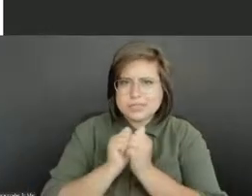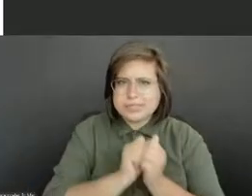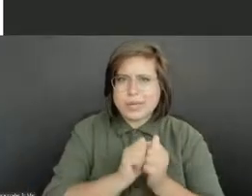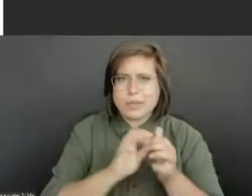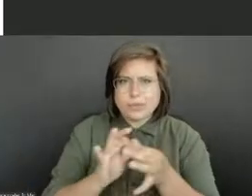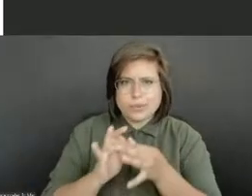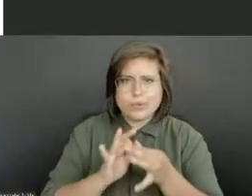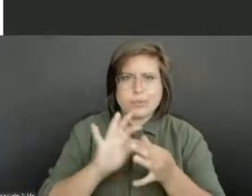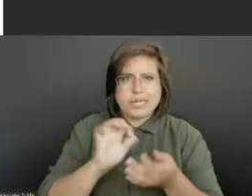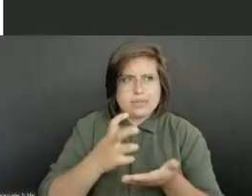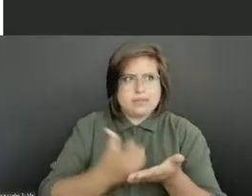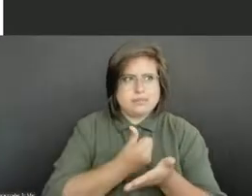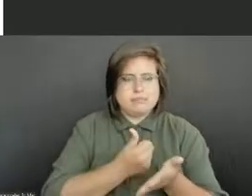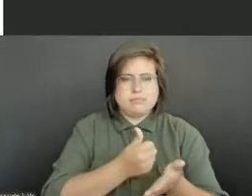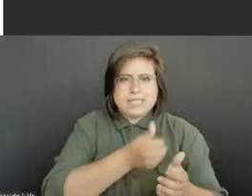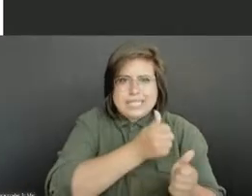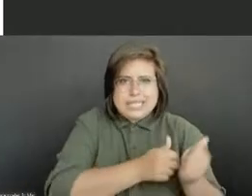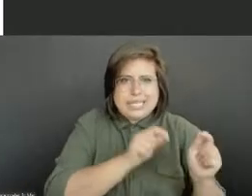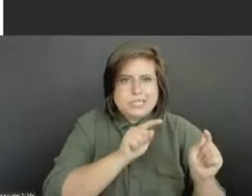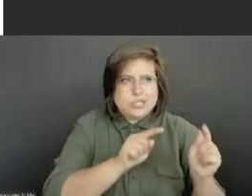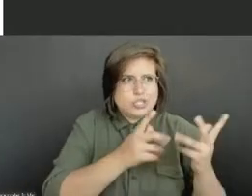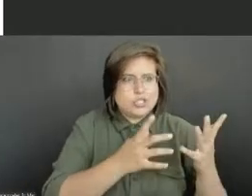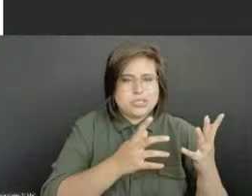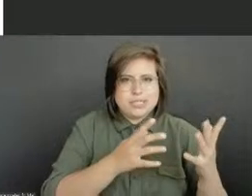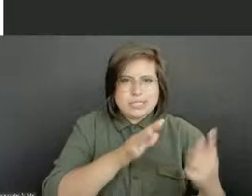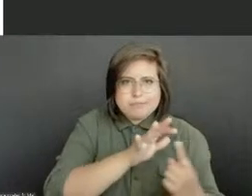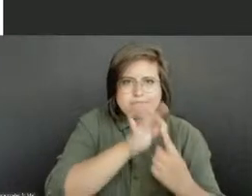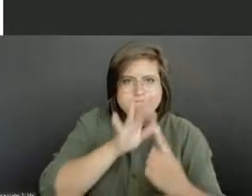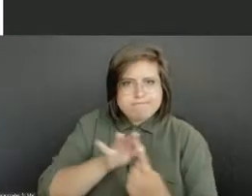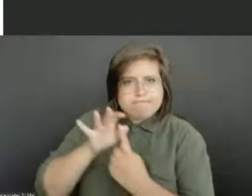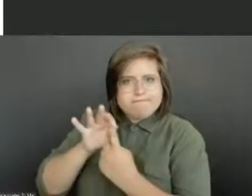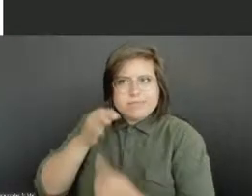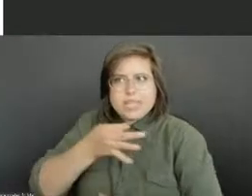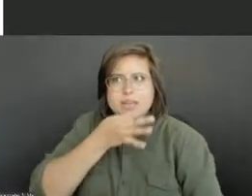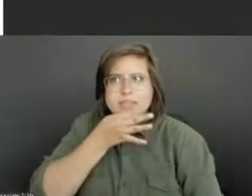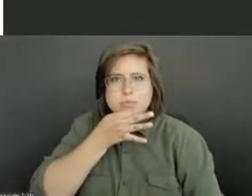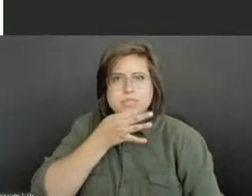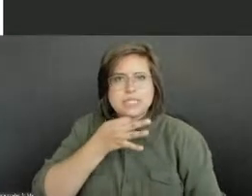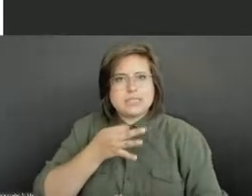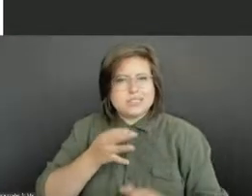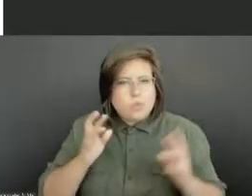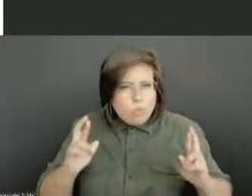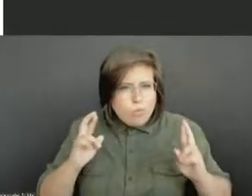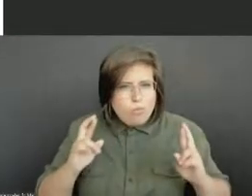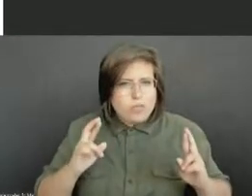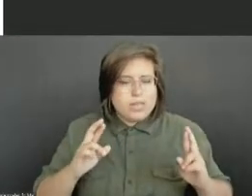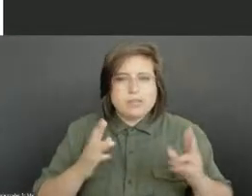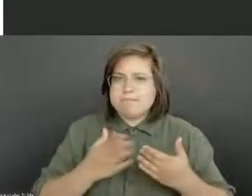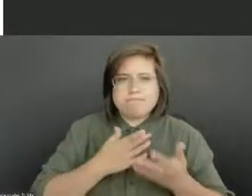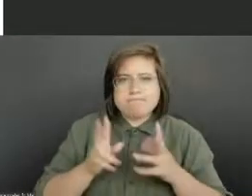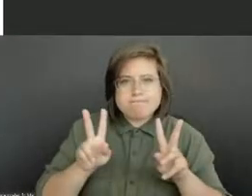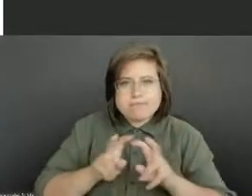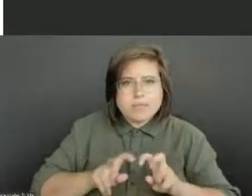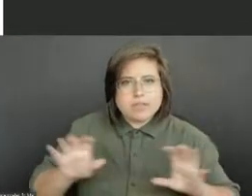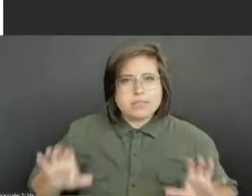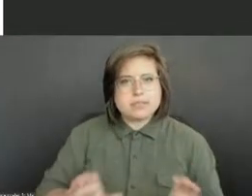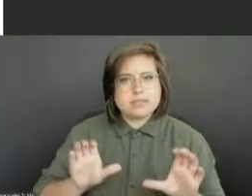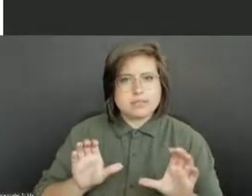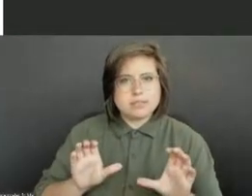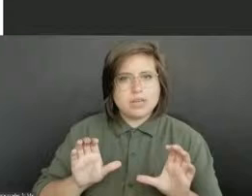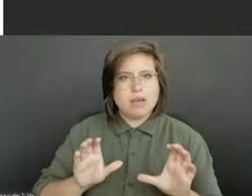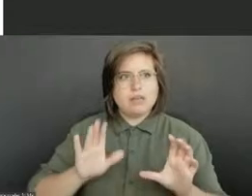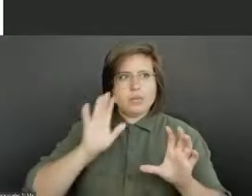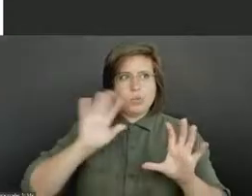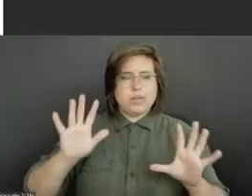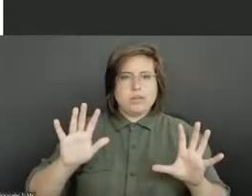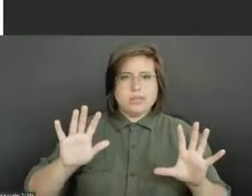leverage expertise and capacity that exist in other agencies. So we're hoping that whatever analysis is done, part of it looks at the entire government